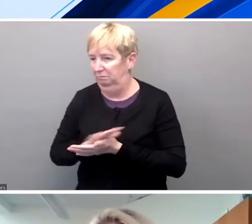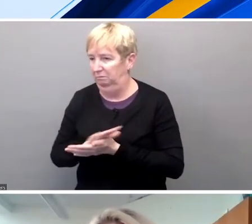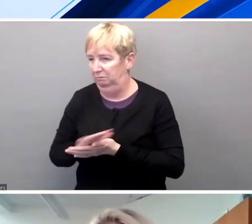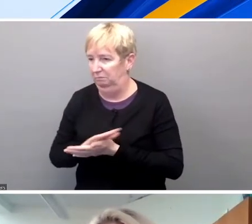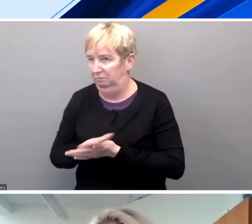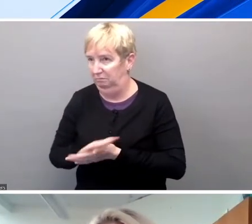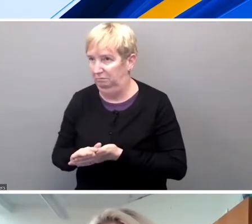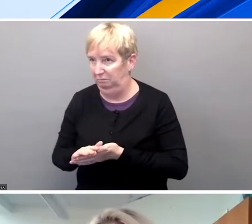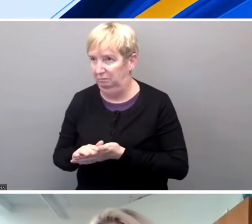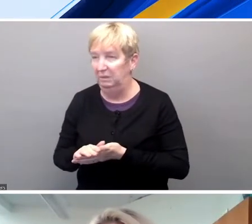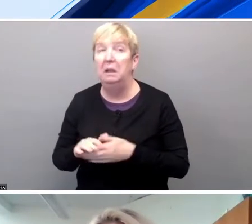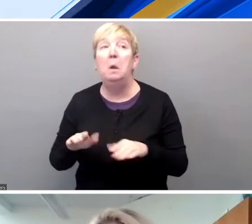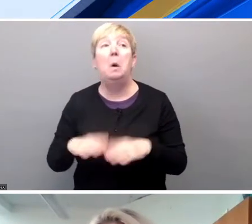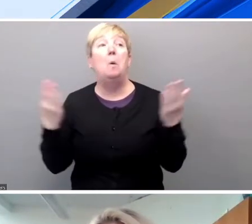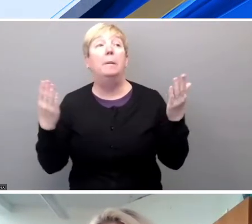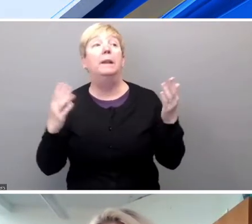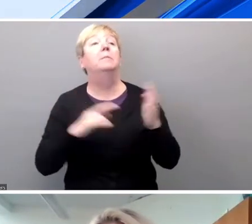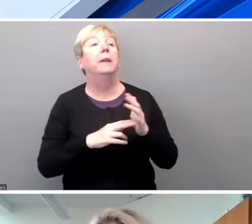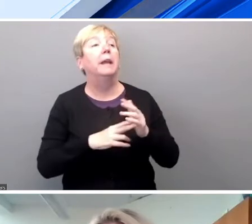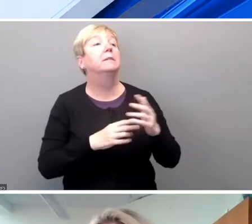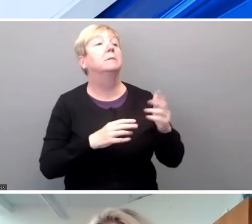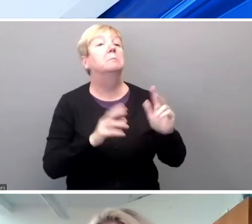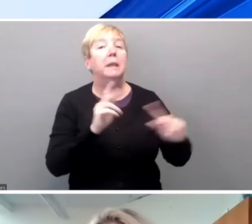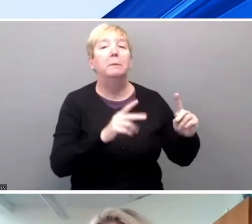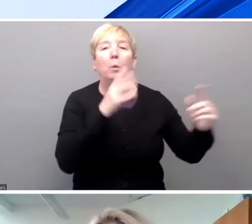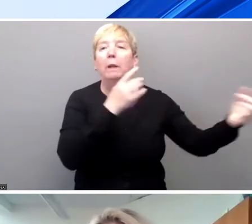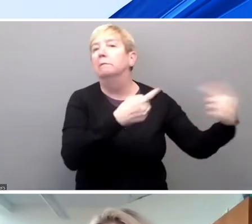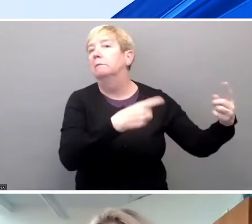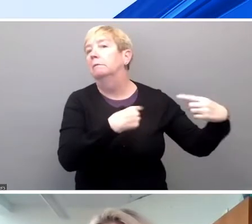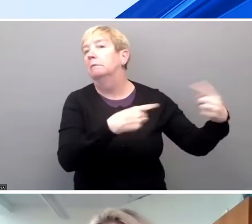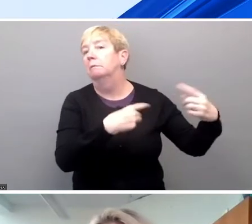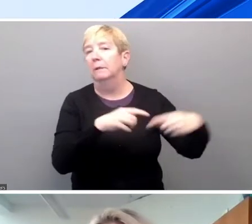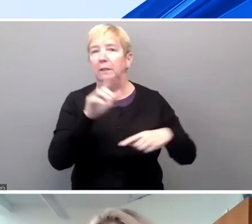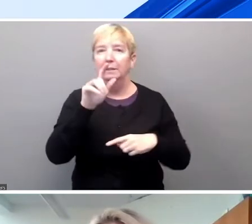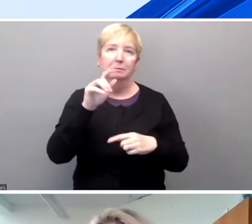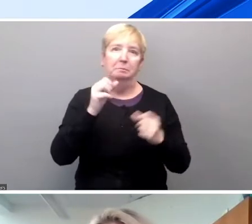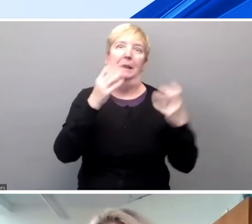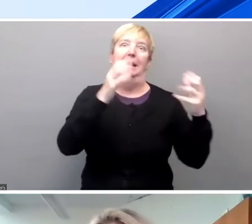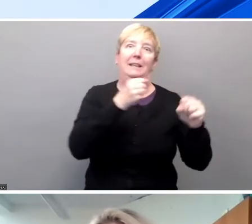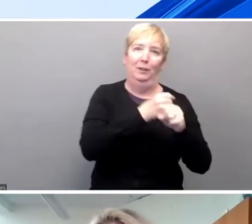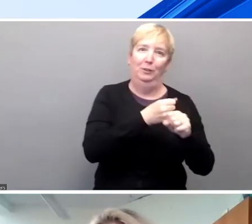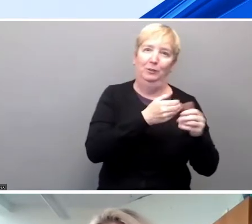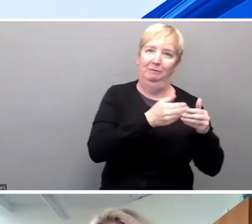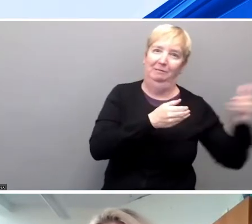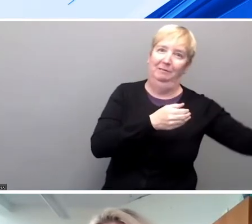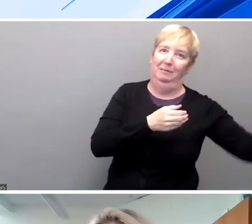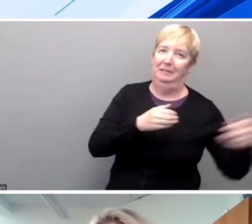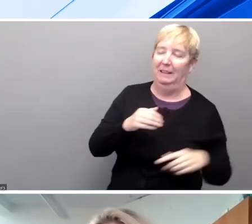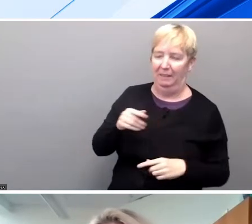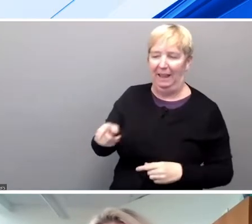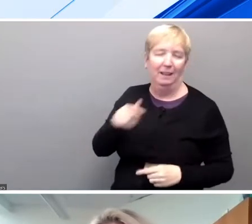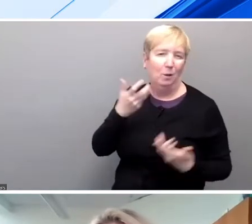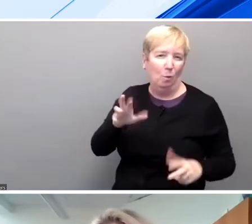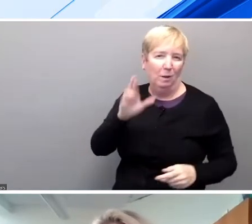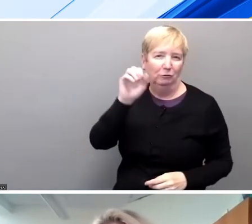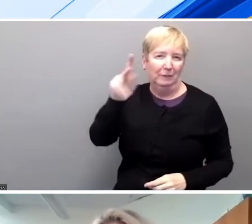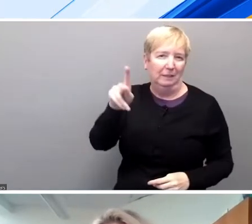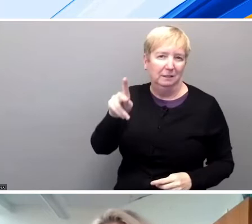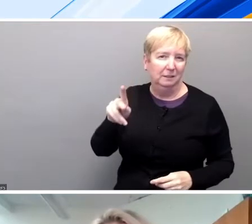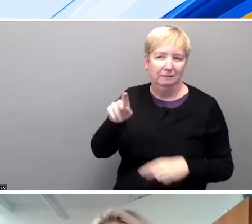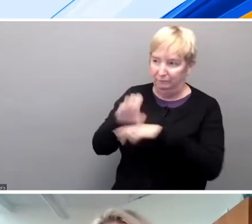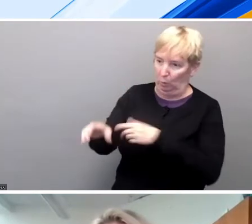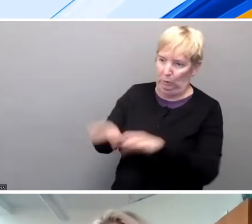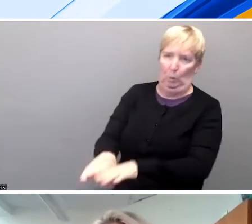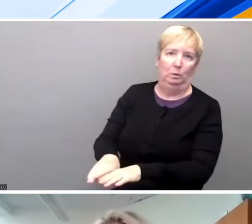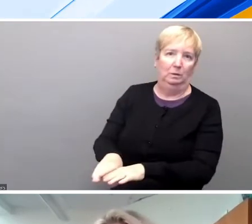customer base for the next 24 years. So we've had an extremely high level of cooperation, very little need for fines,